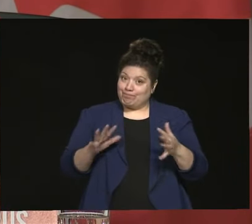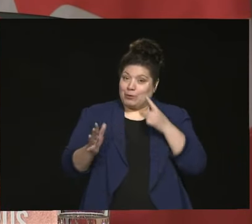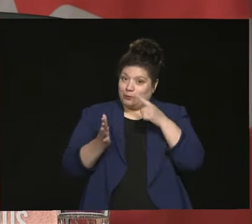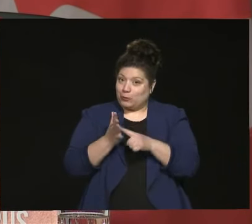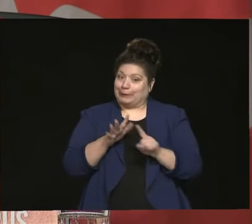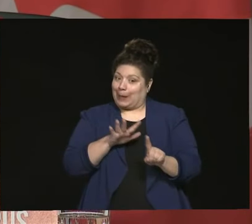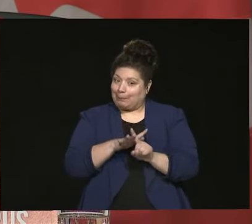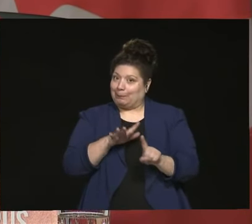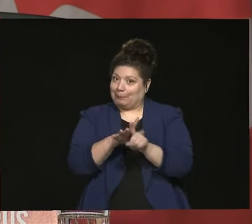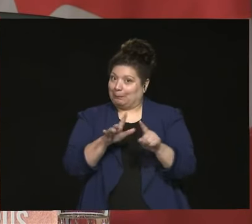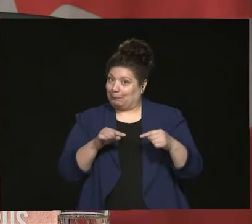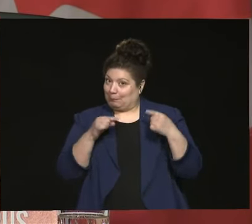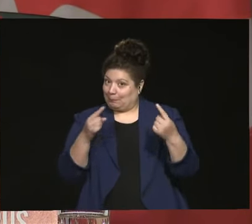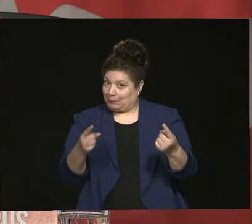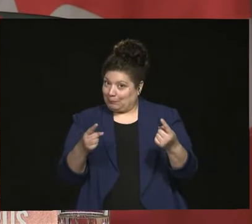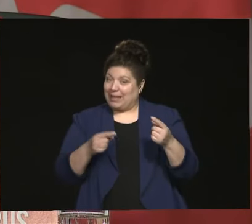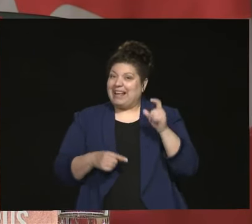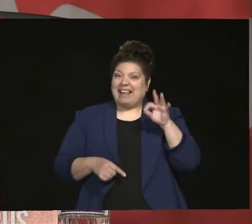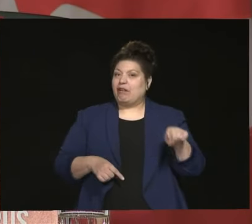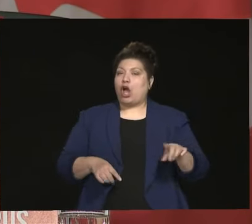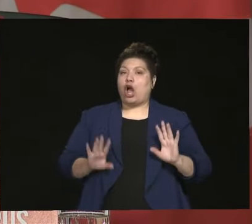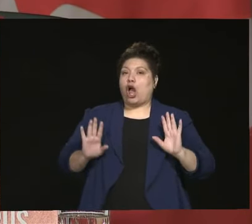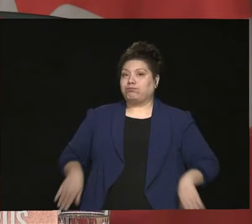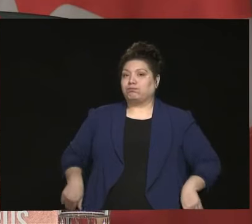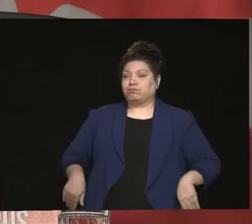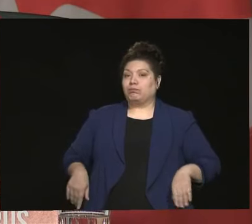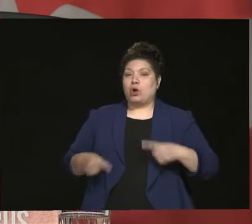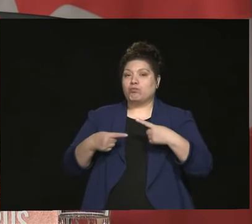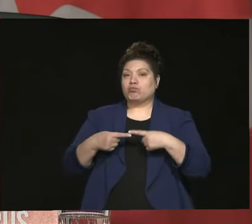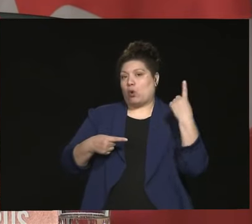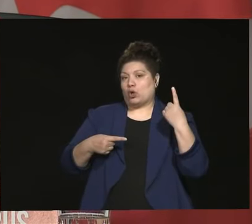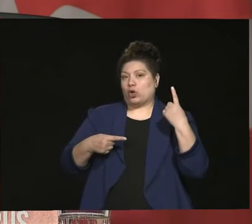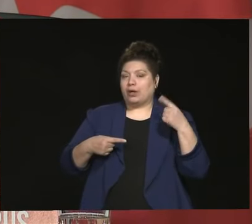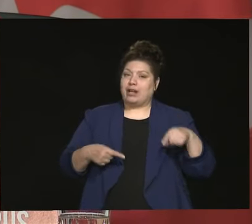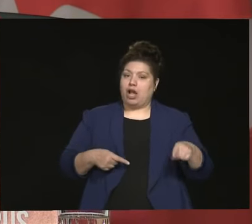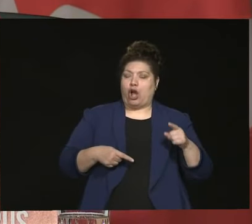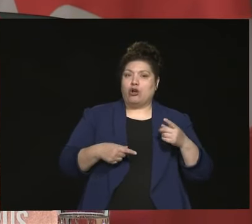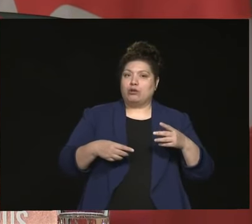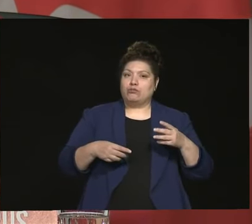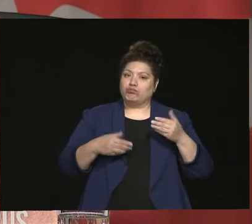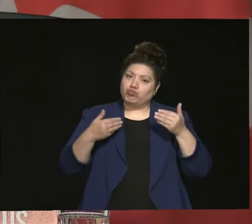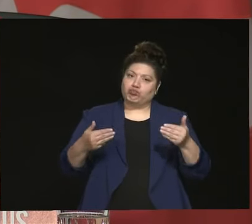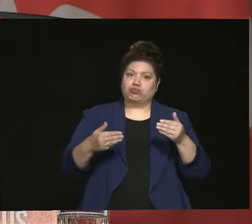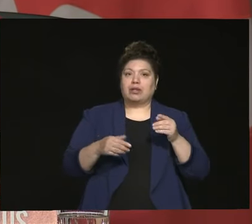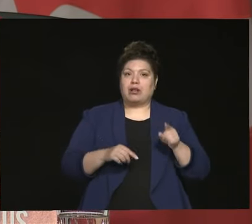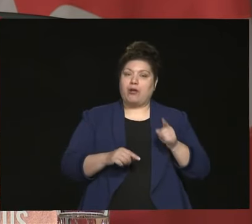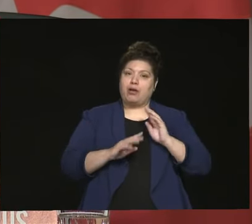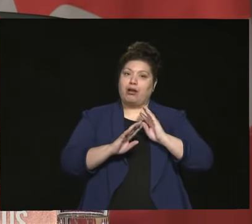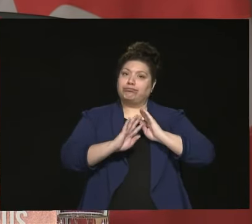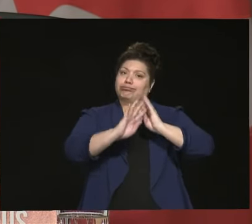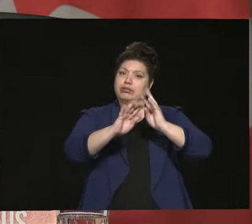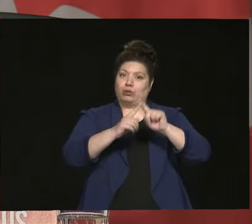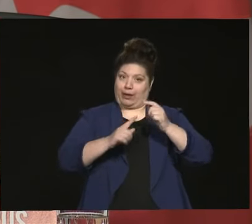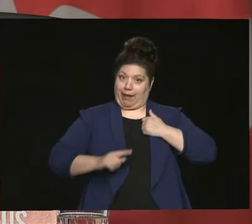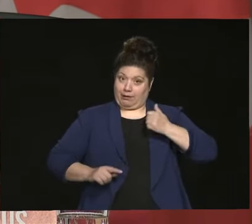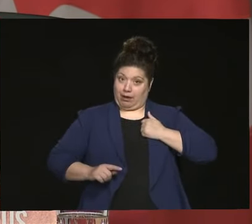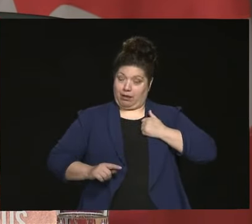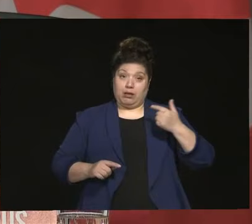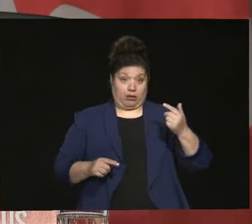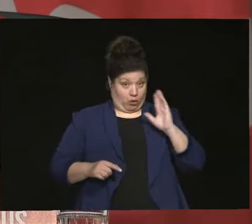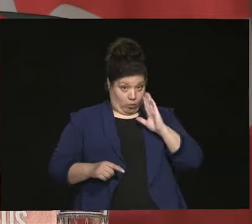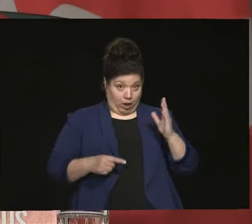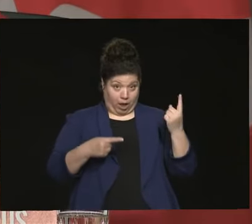not to be neighborly and open the border, can you guarantee now that Canada will not open our border to Americans until it is absolutely safe